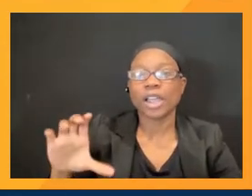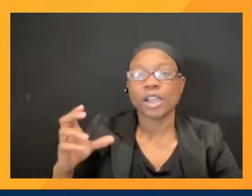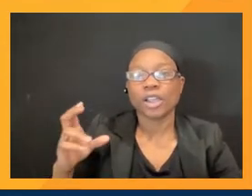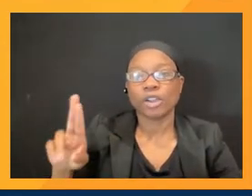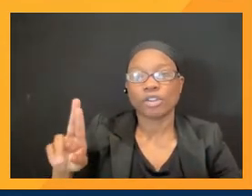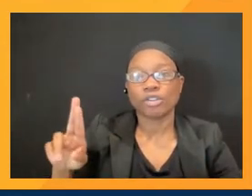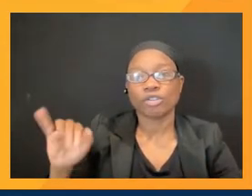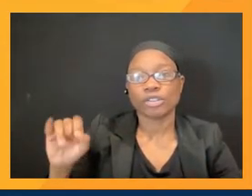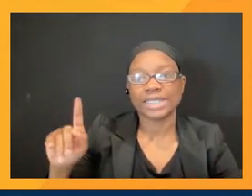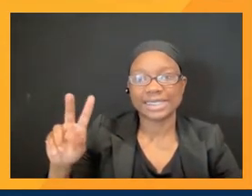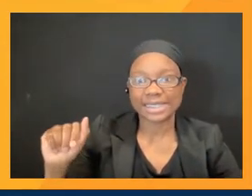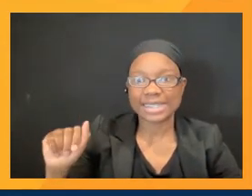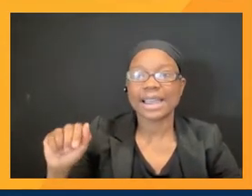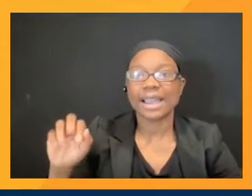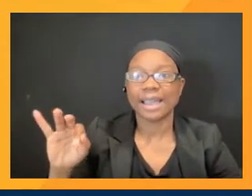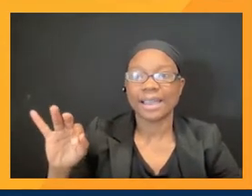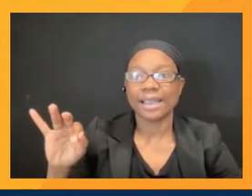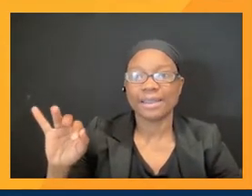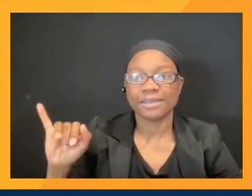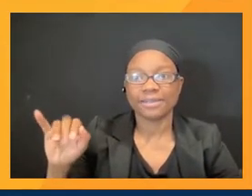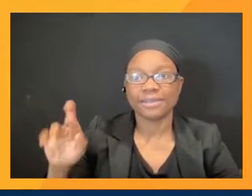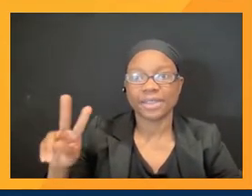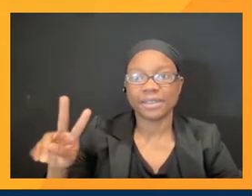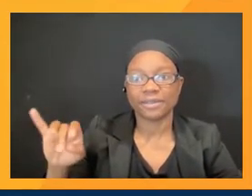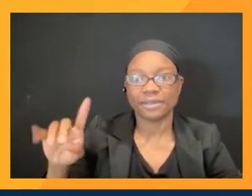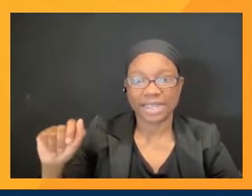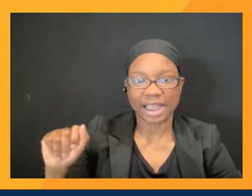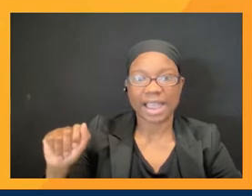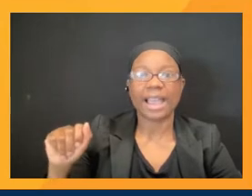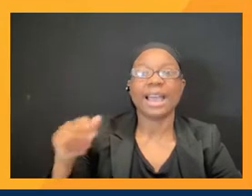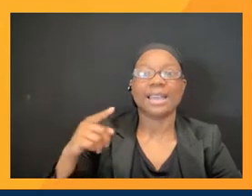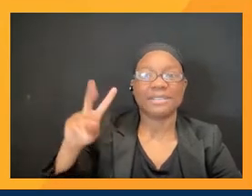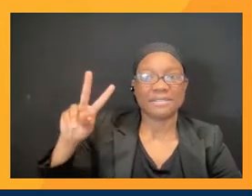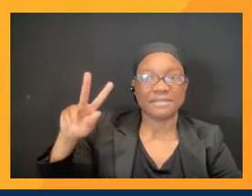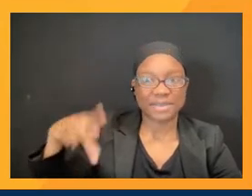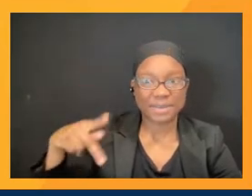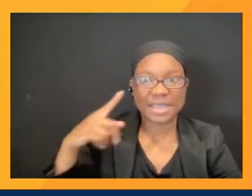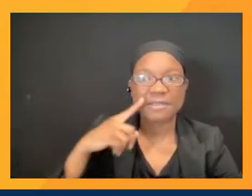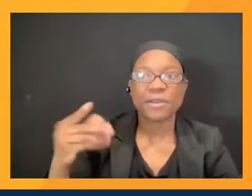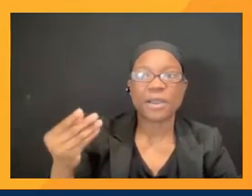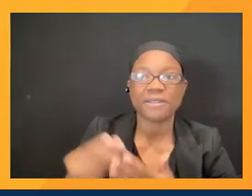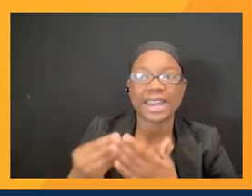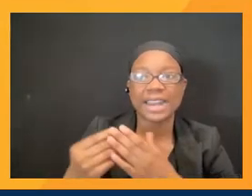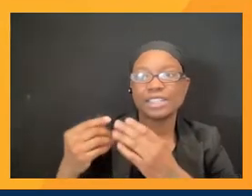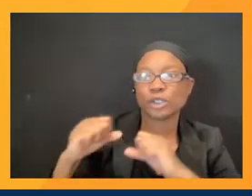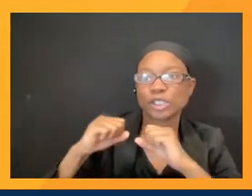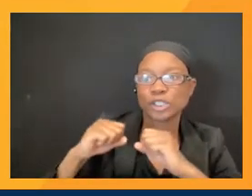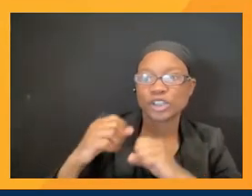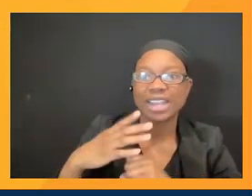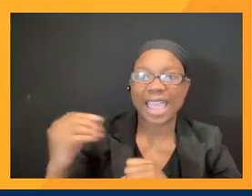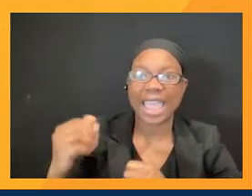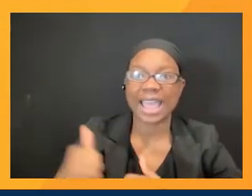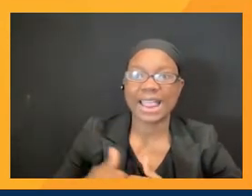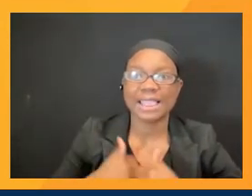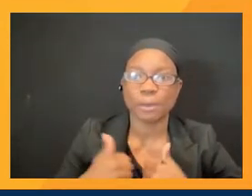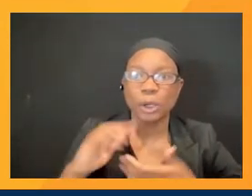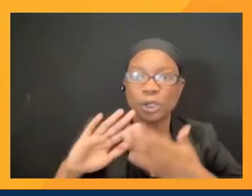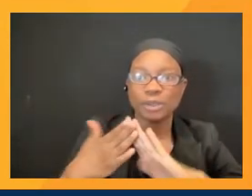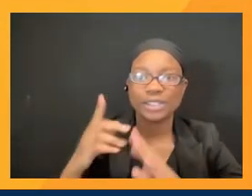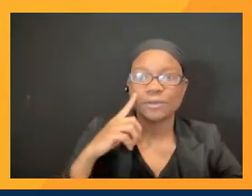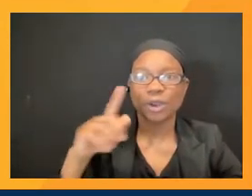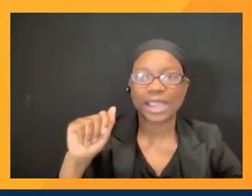and to Omar. And of course, my fellow panelists, Christina and Chris, for sharing their insights today. I am Marissa Moret with Airbnb, and I want to